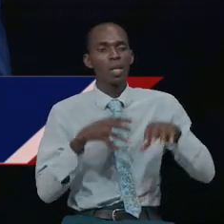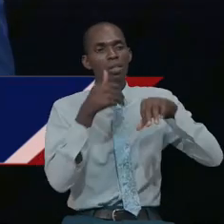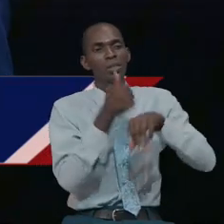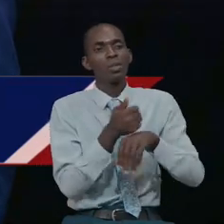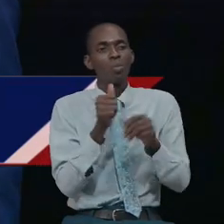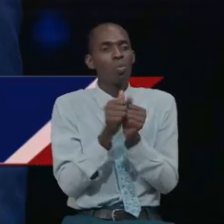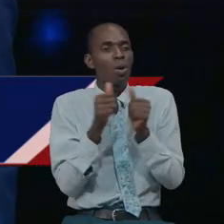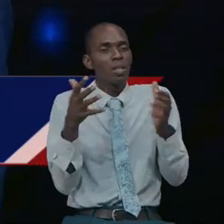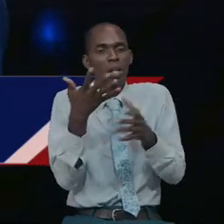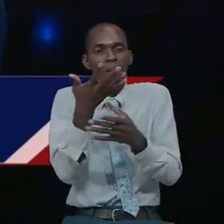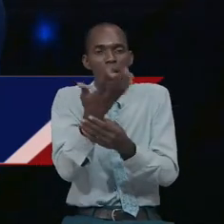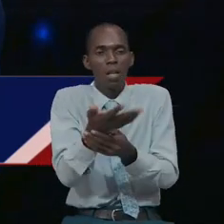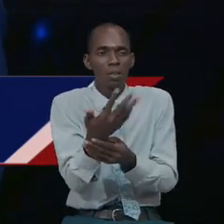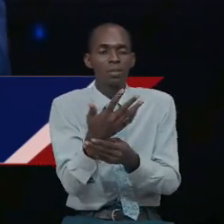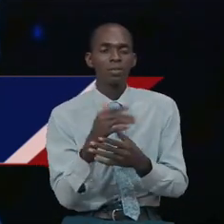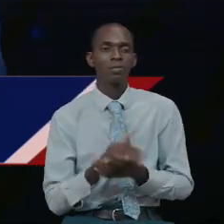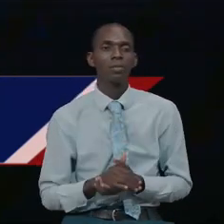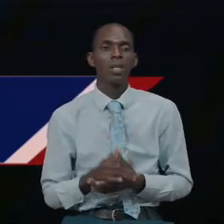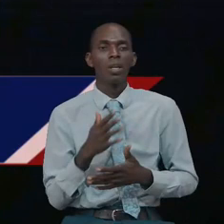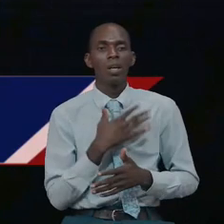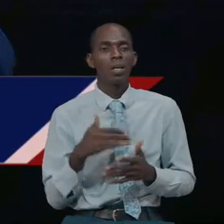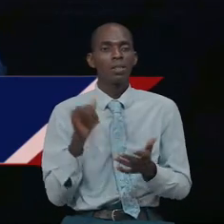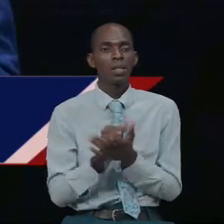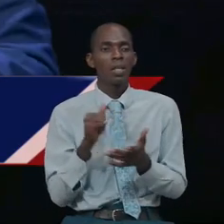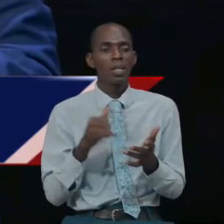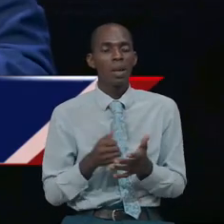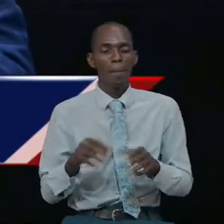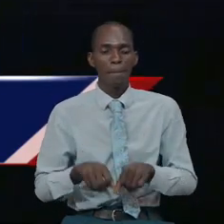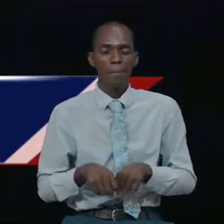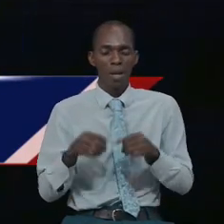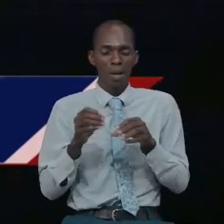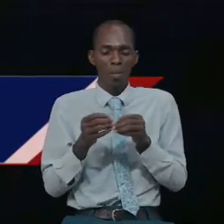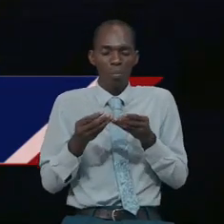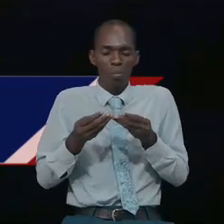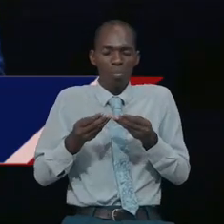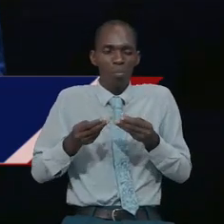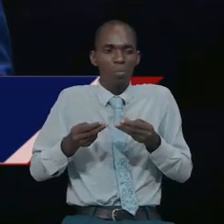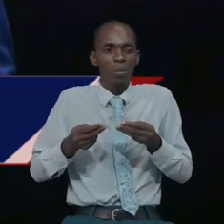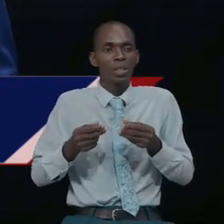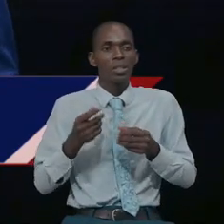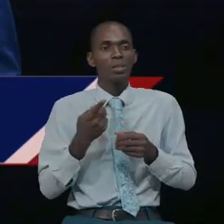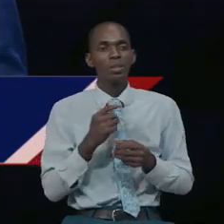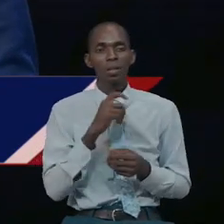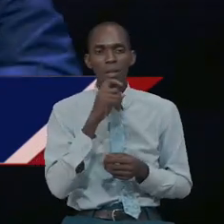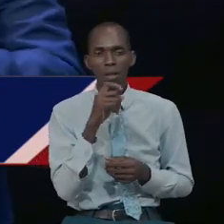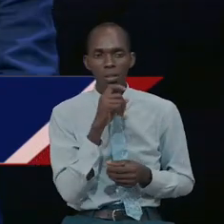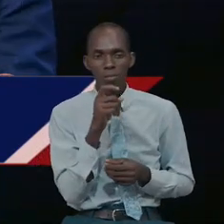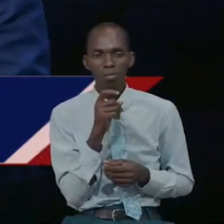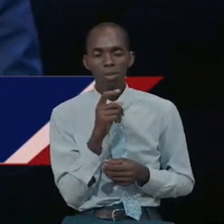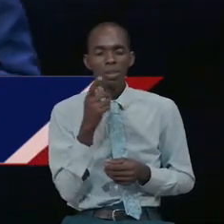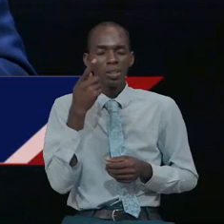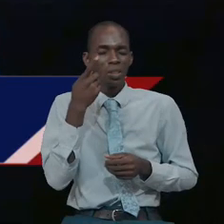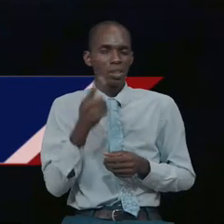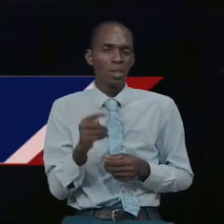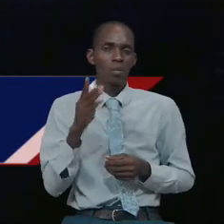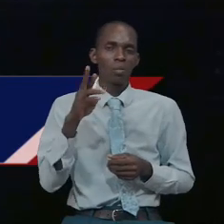mountain without hands, and that it break in pieces the iron, the